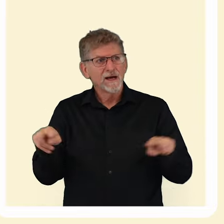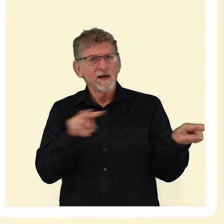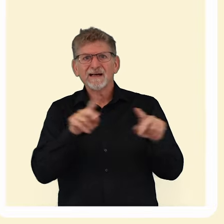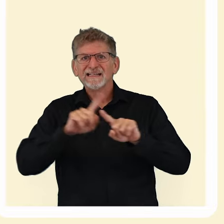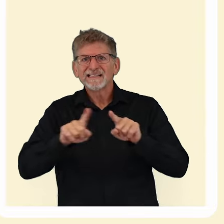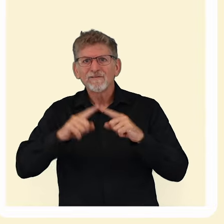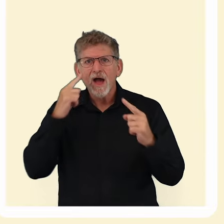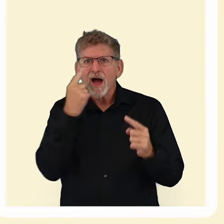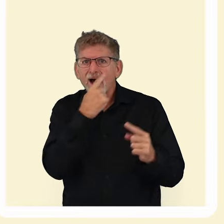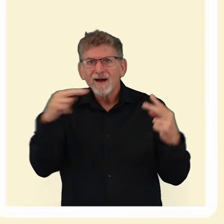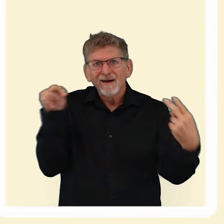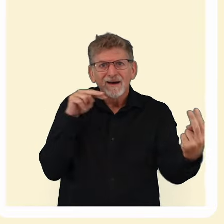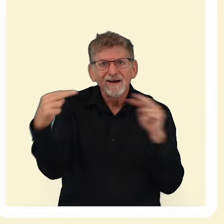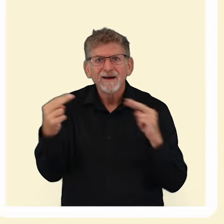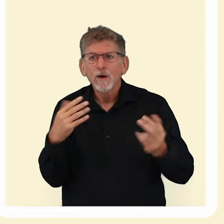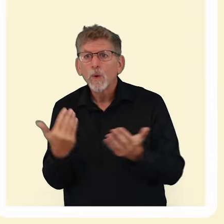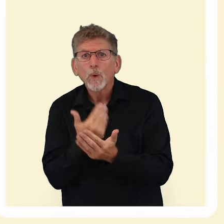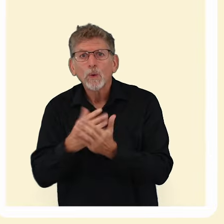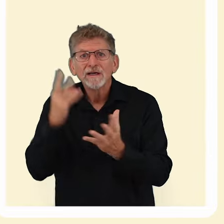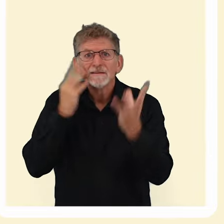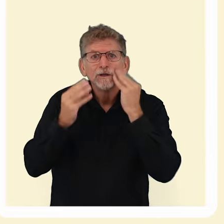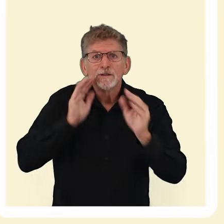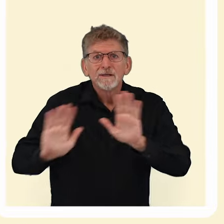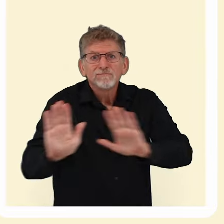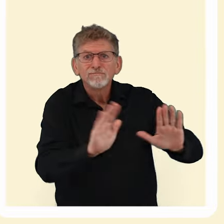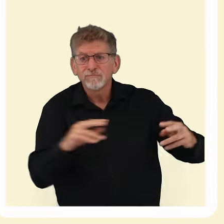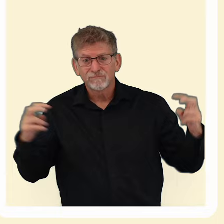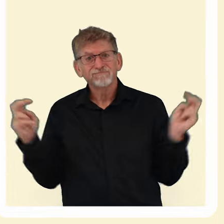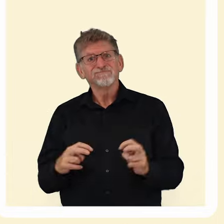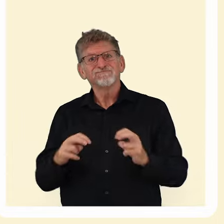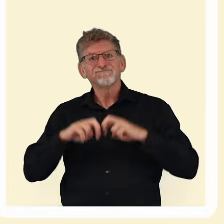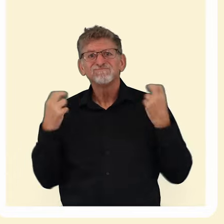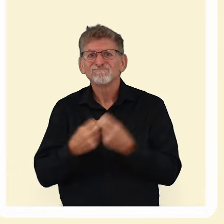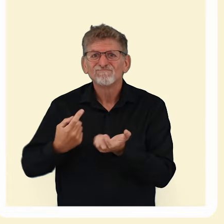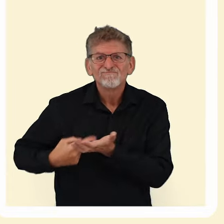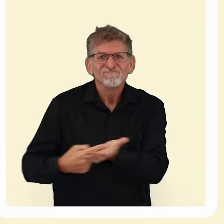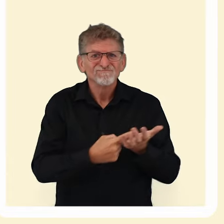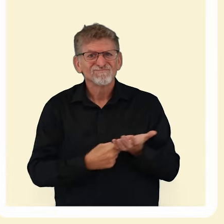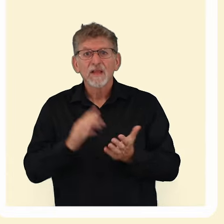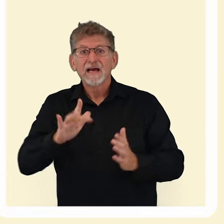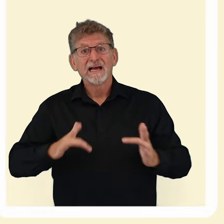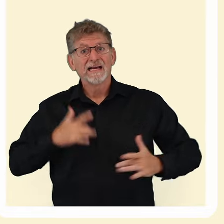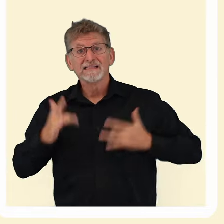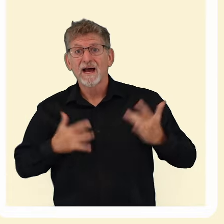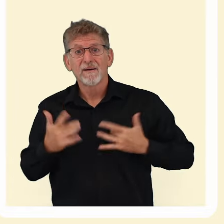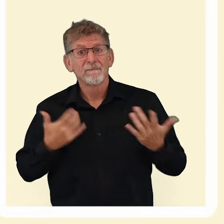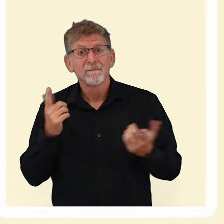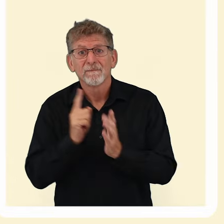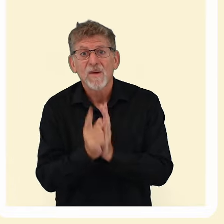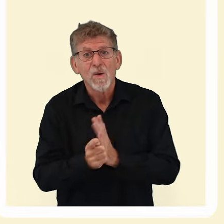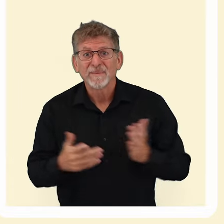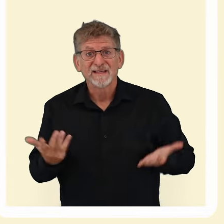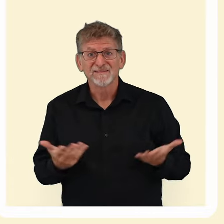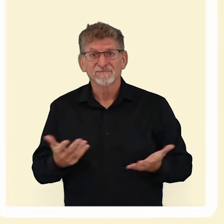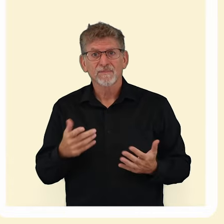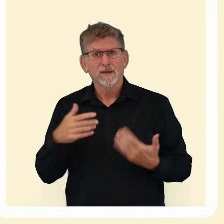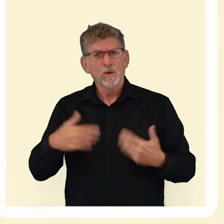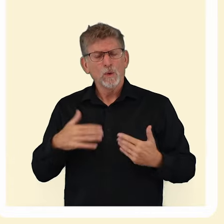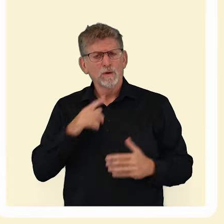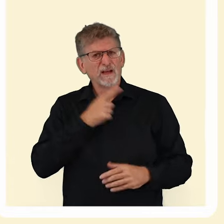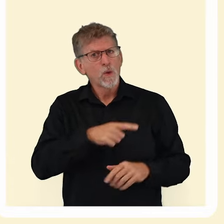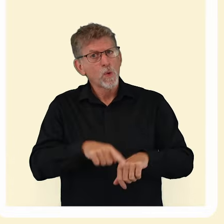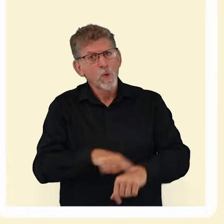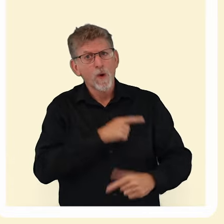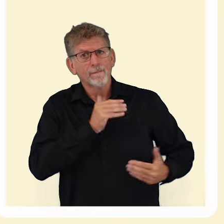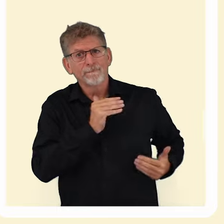new expertise around the table. Mm-hmm. But the most exciting moment or time, because it's a long process,